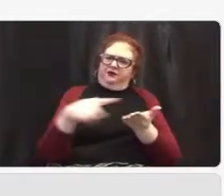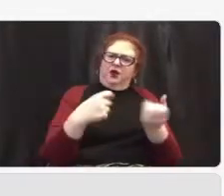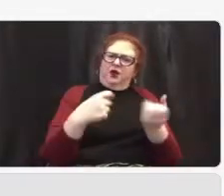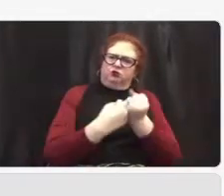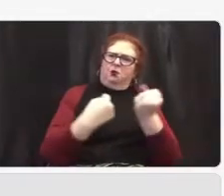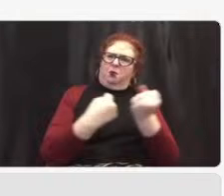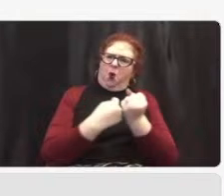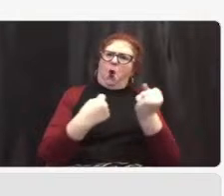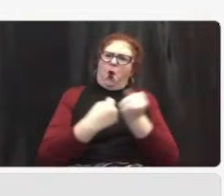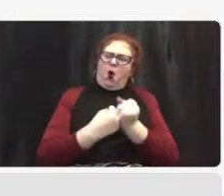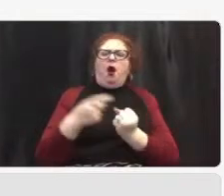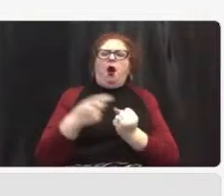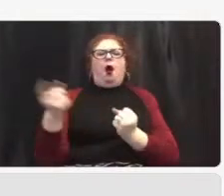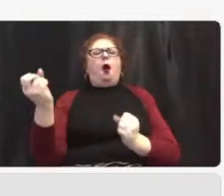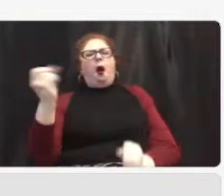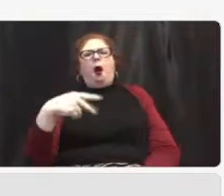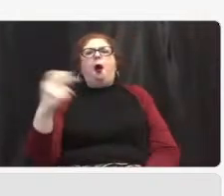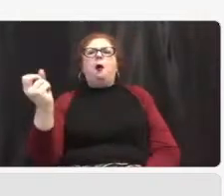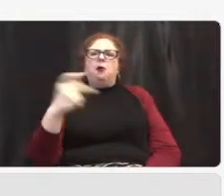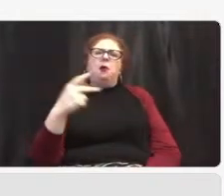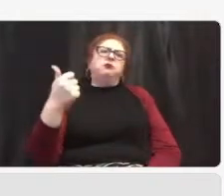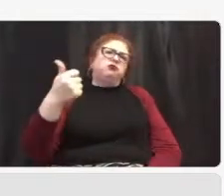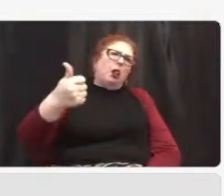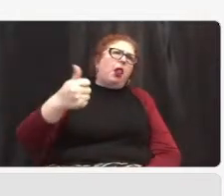like, oh, okay, yeah, that's great, good luck.